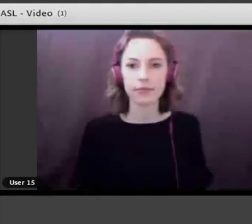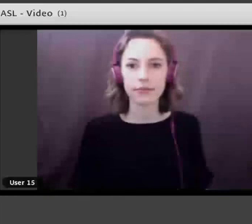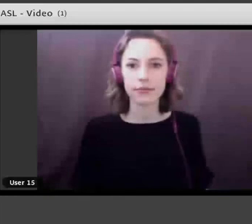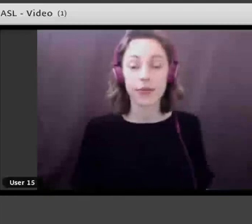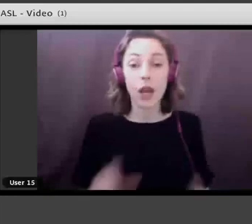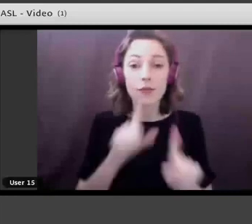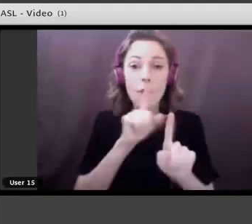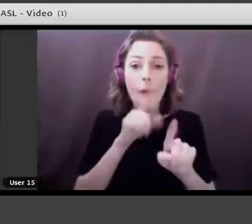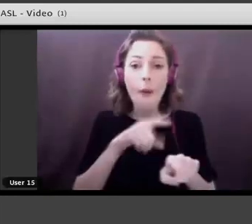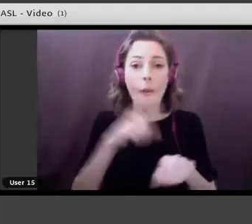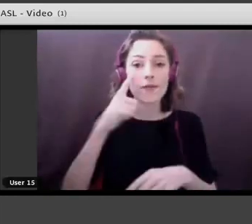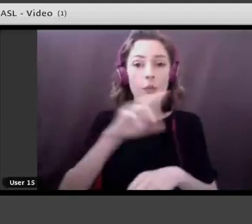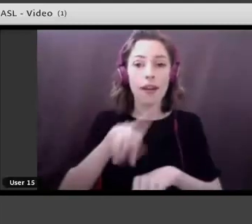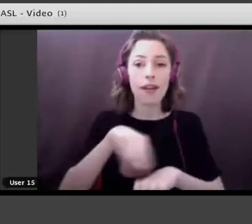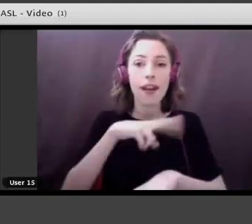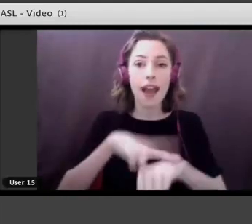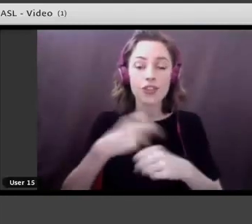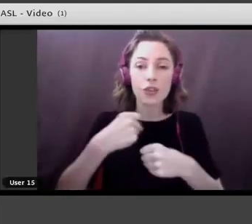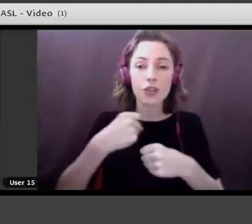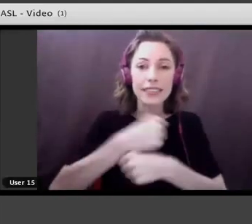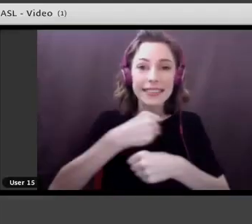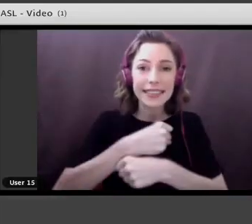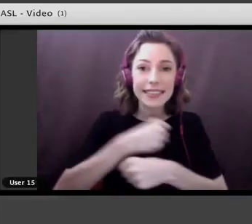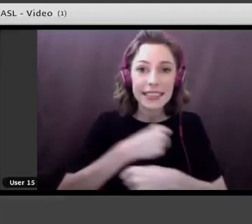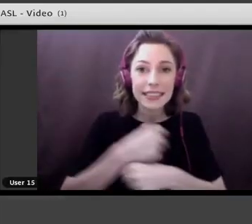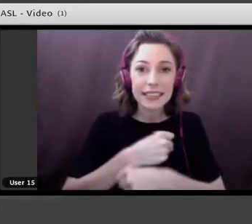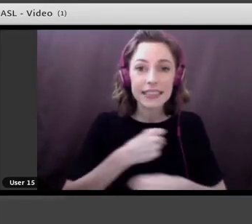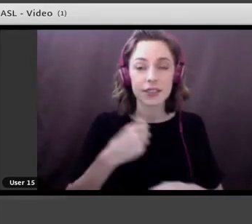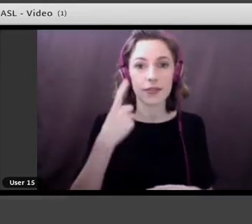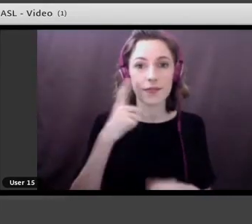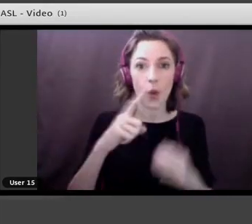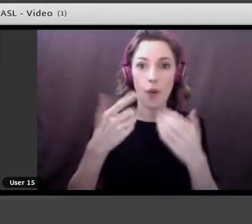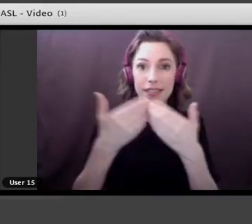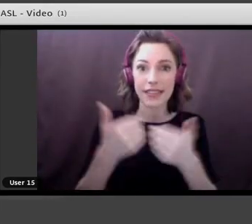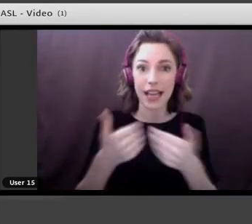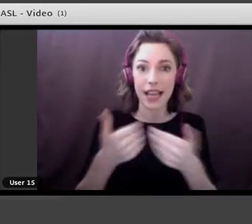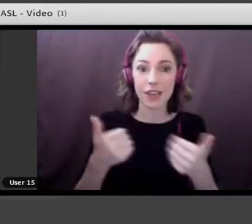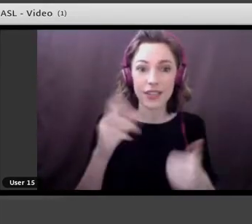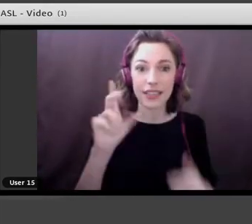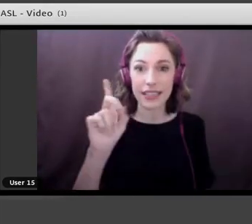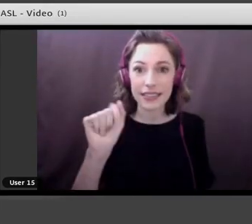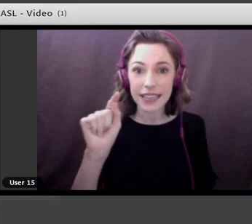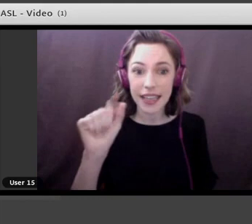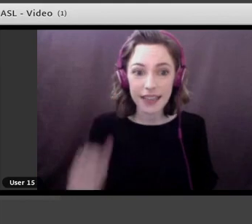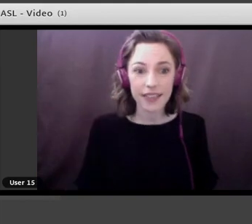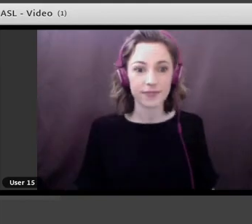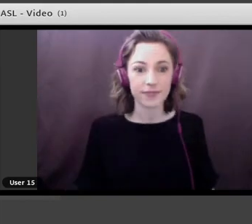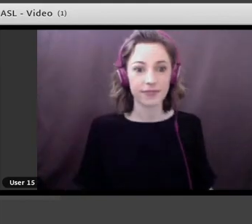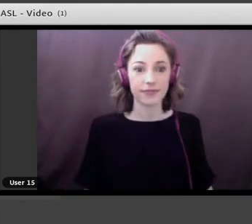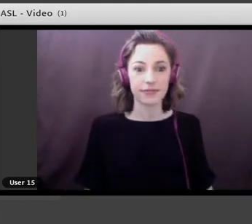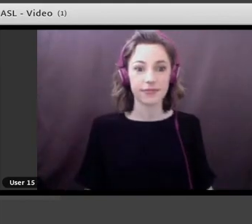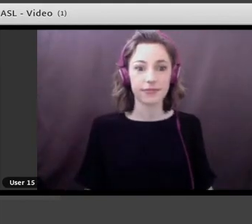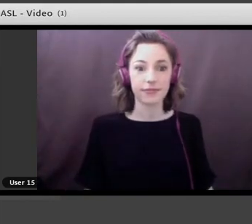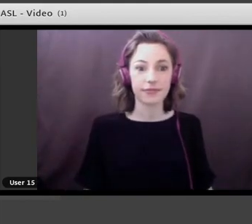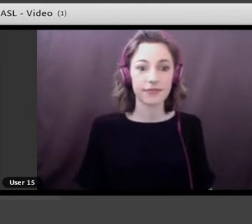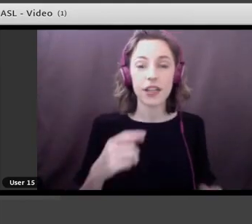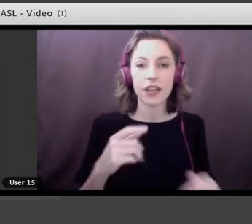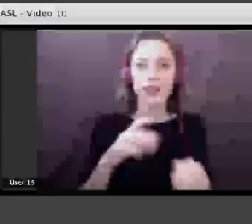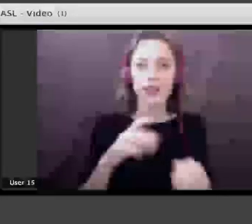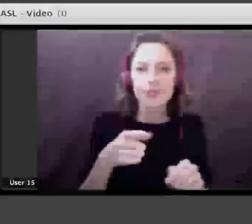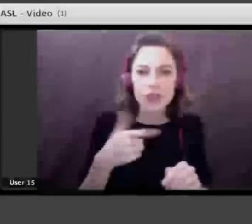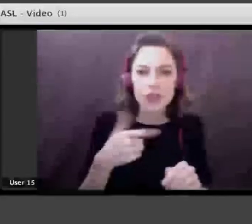disaggregated data, to obtain a clear database of numbers and location for ease of reaching them, to